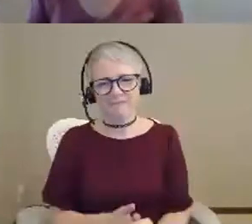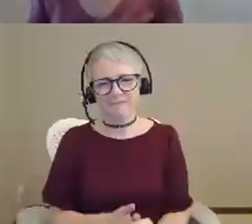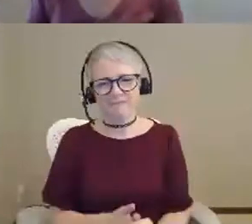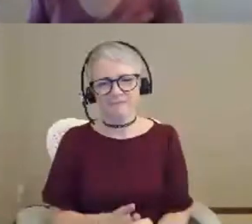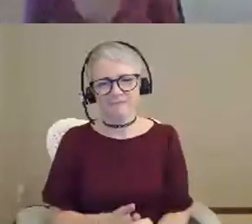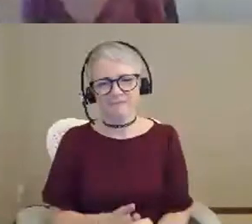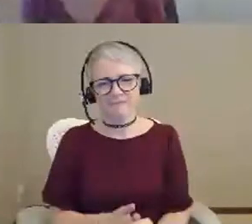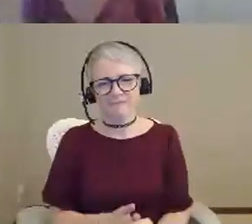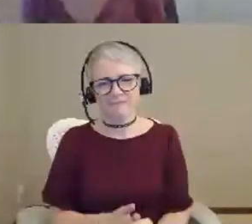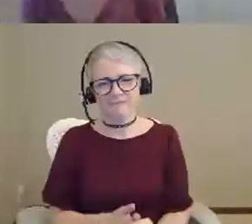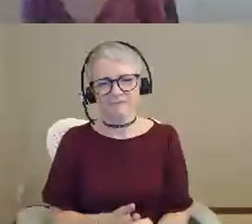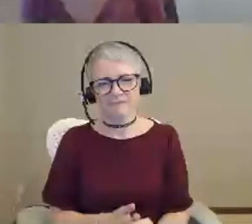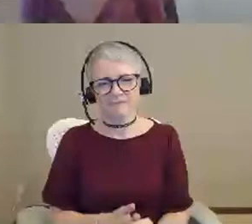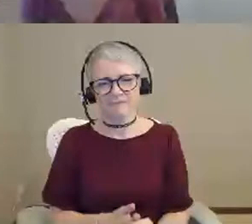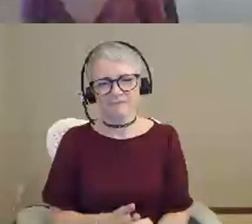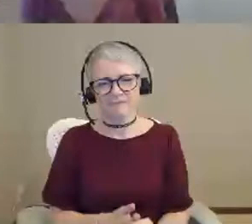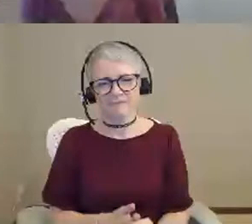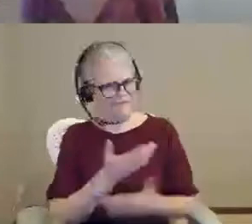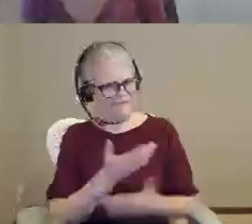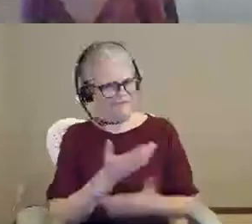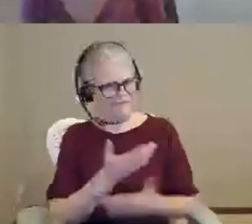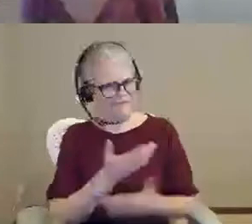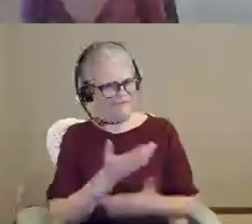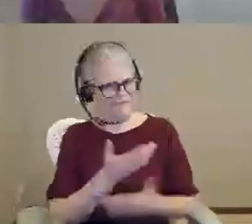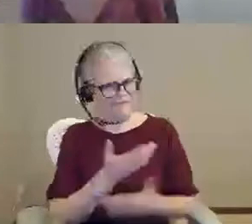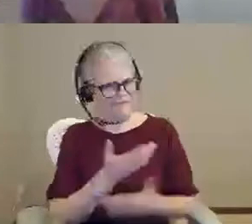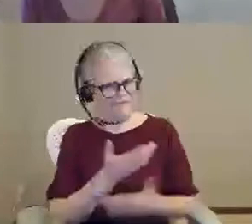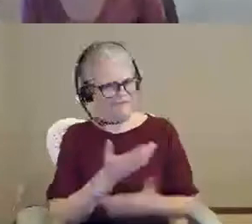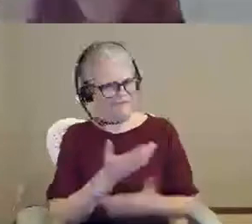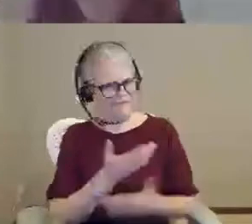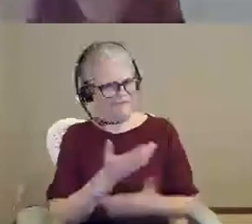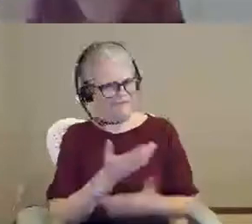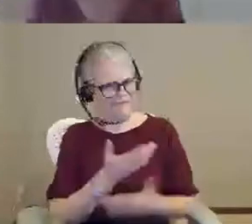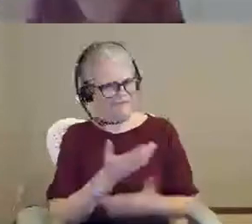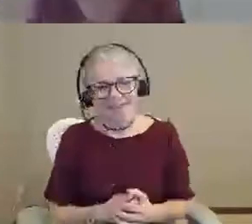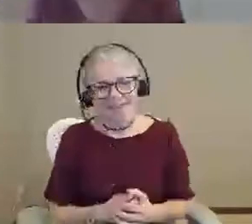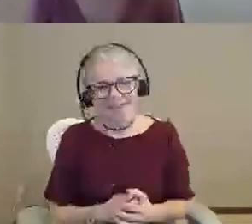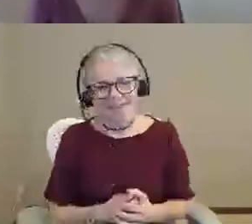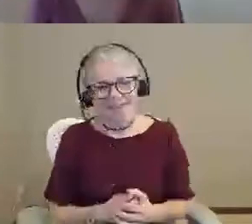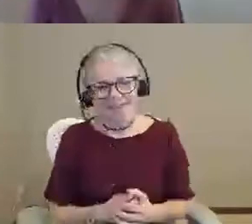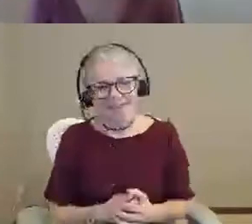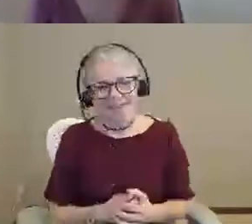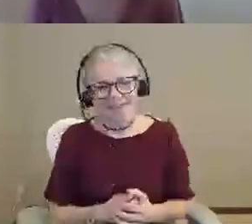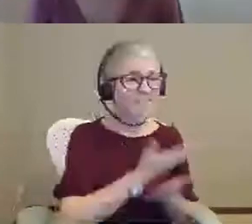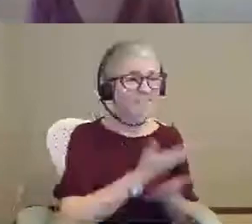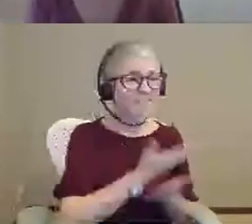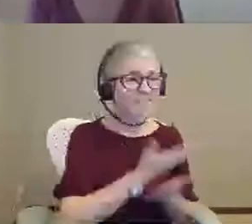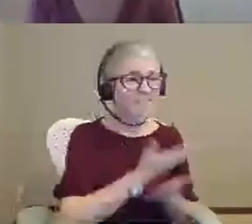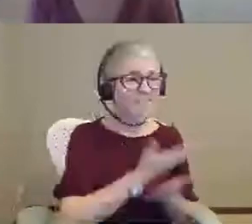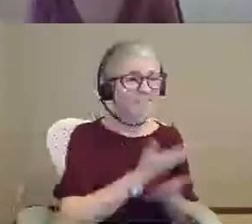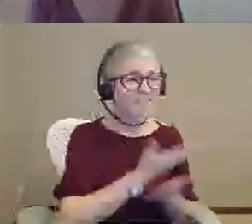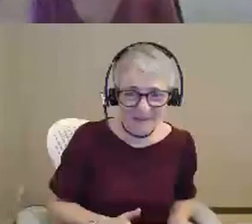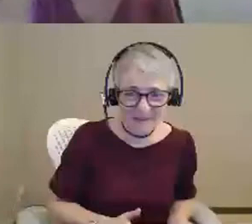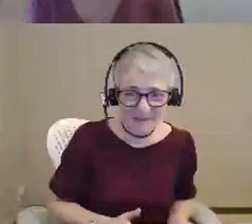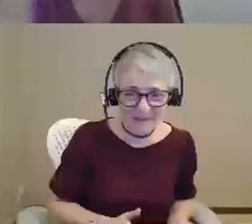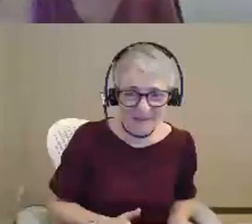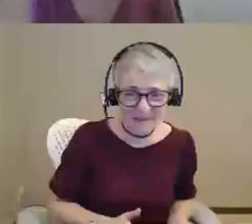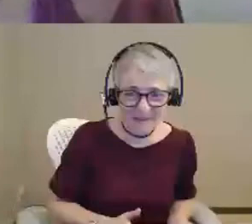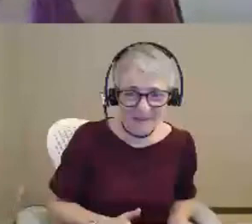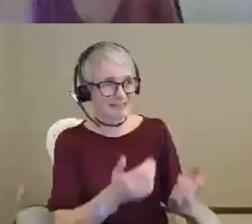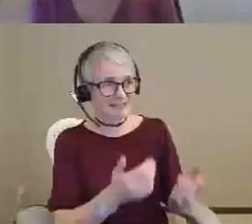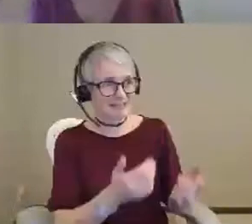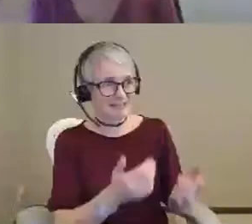we did say before we started the interview that it would be about 5 minutes, but Todd had so much good stuff to share